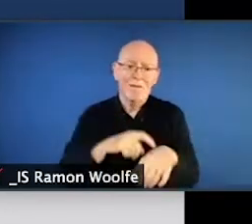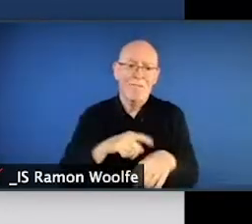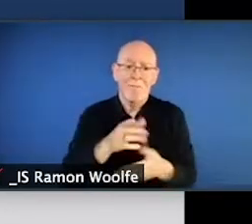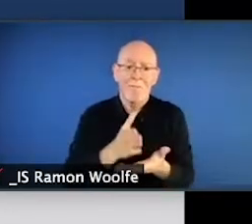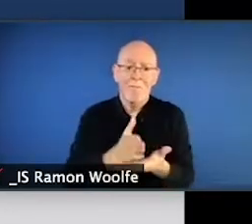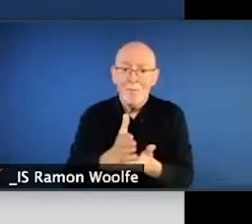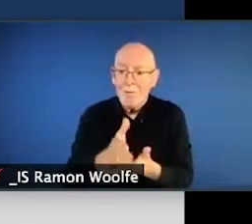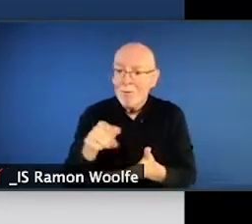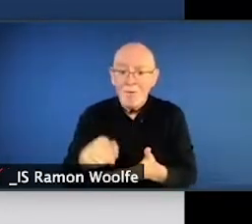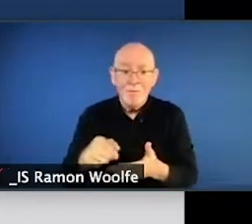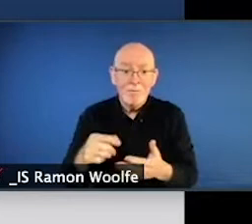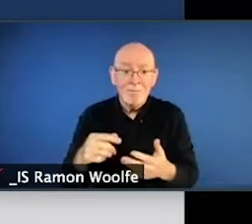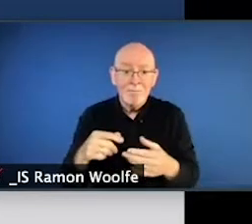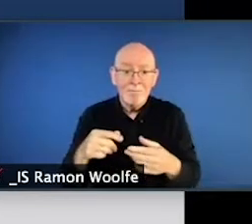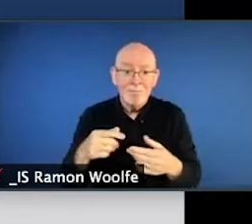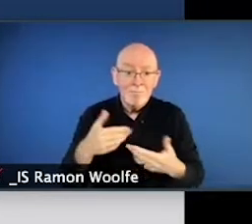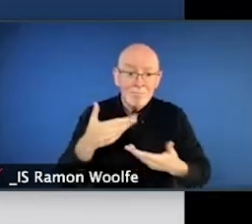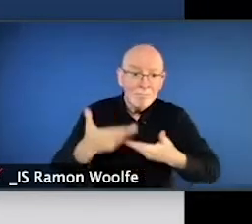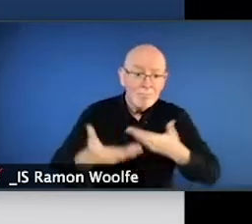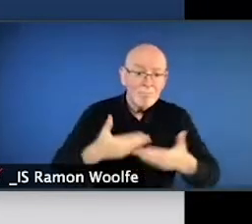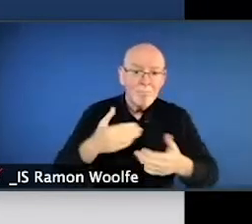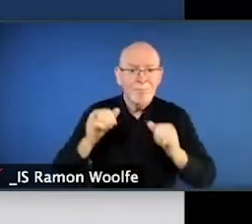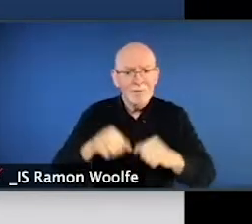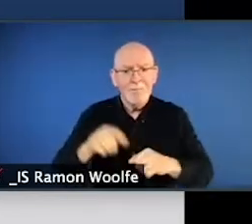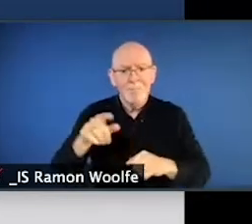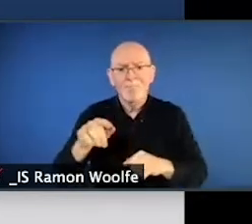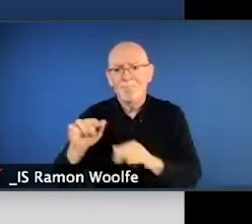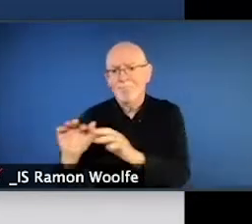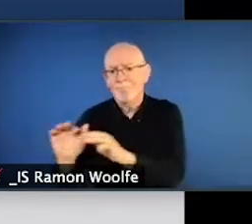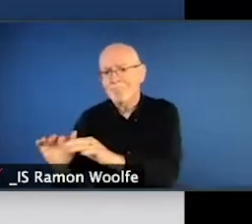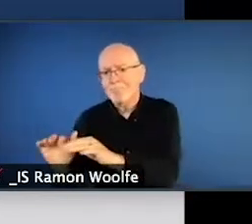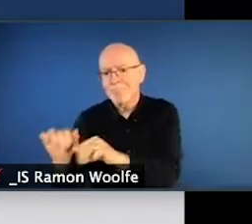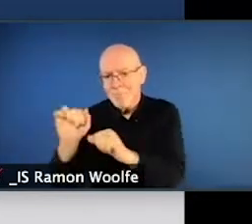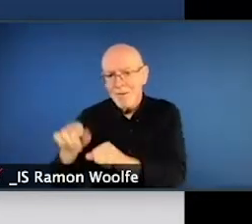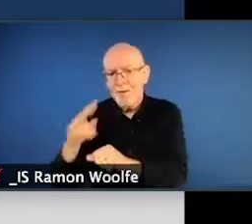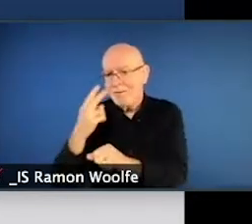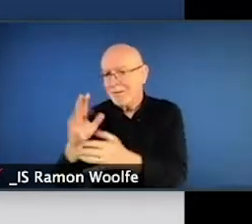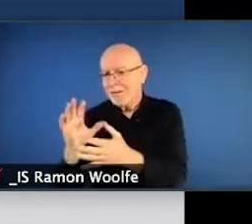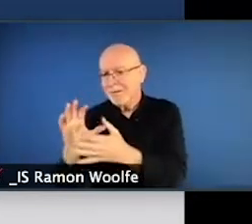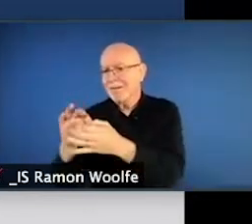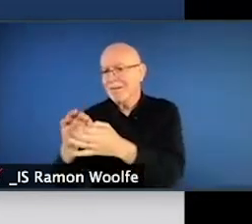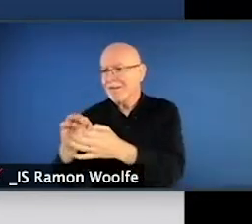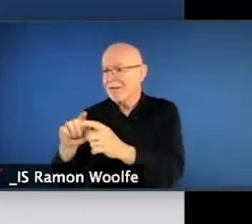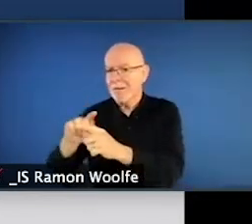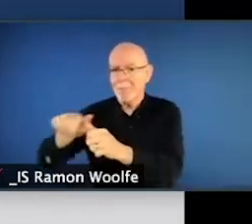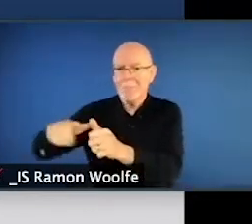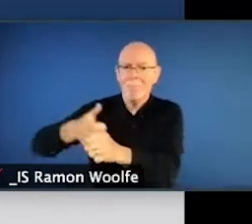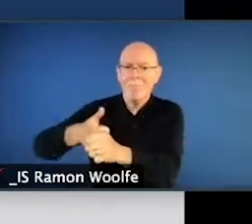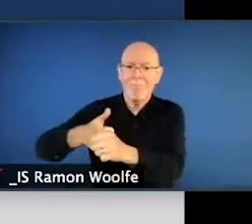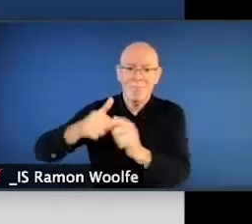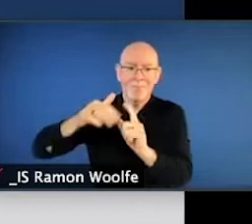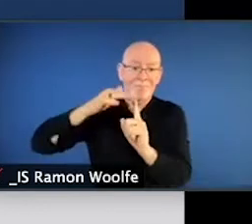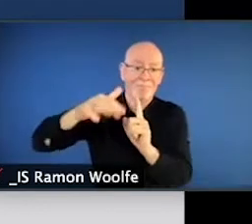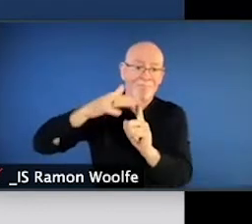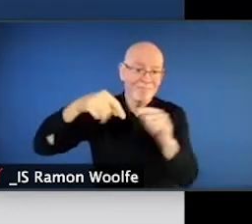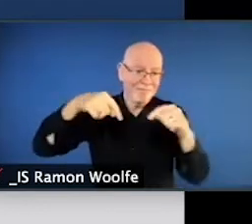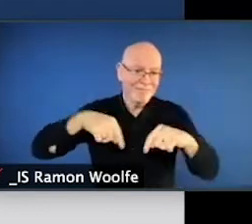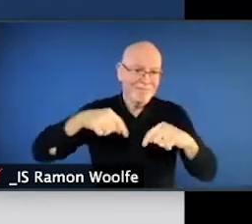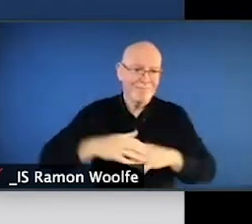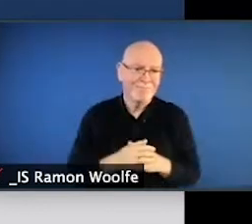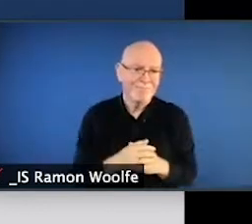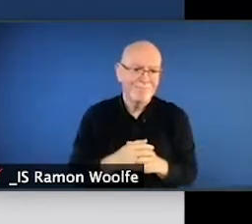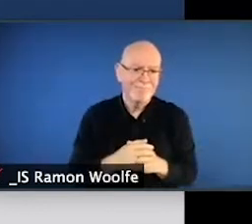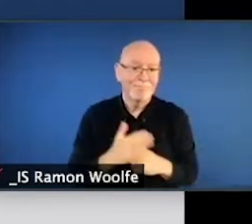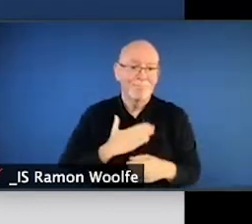that interpretation is available for today's event in Arabic, English, French, and Spanish. Please select